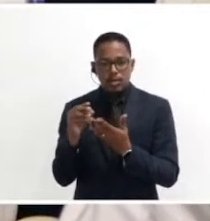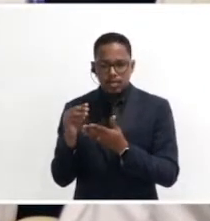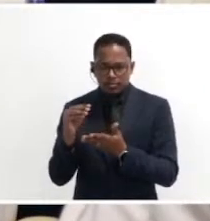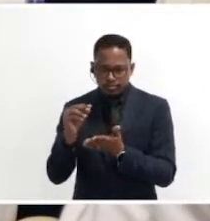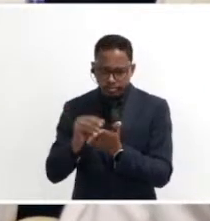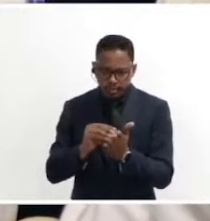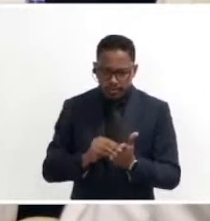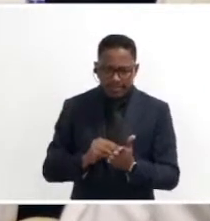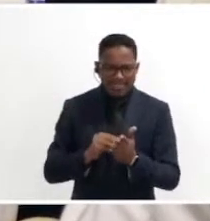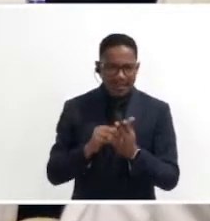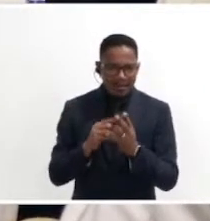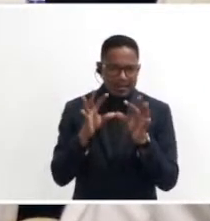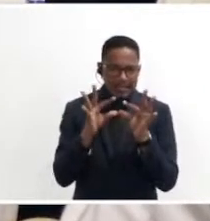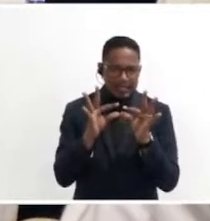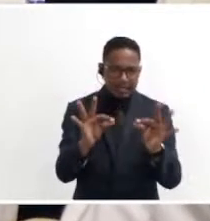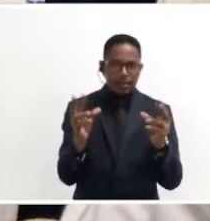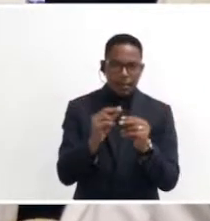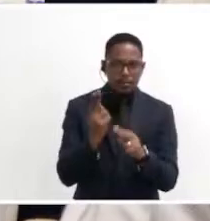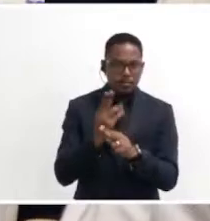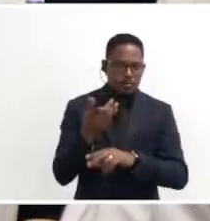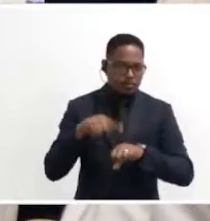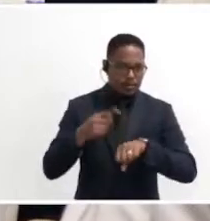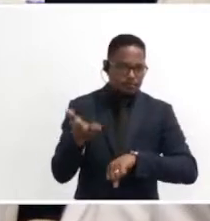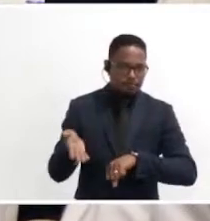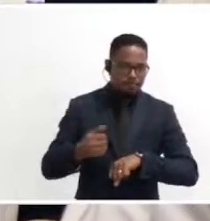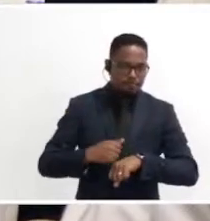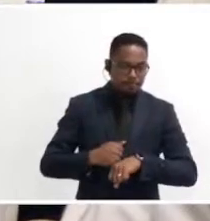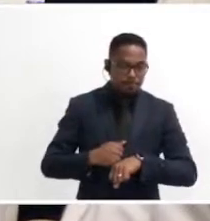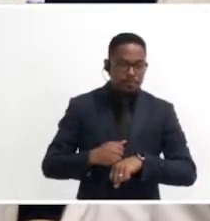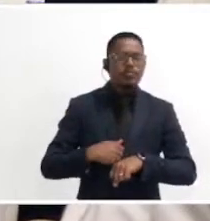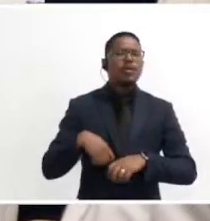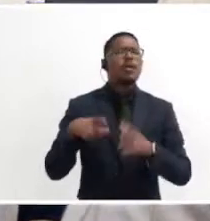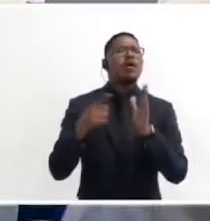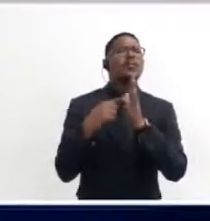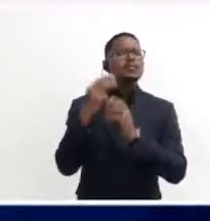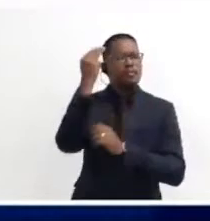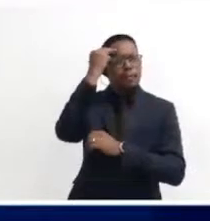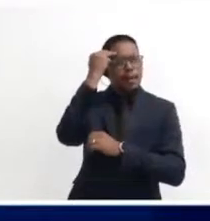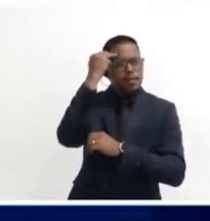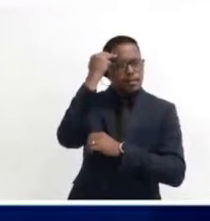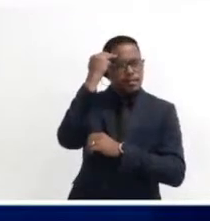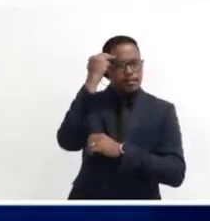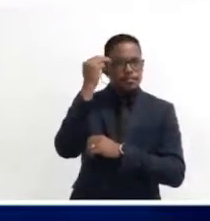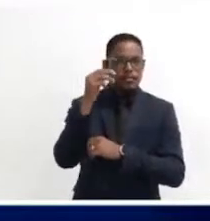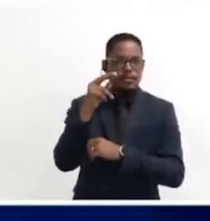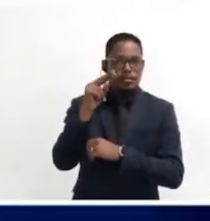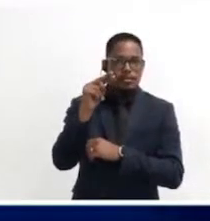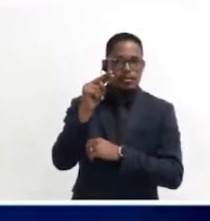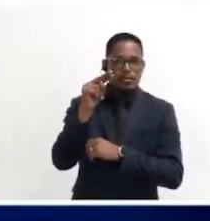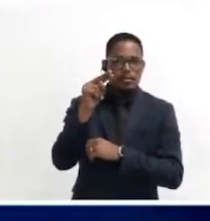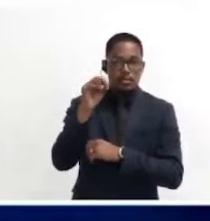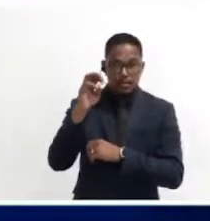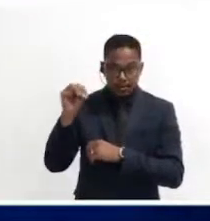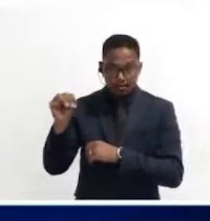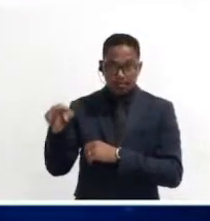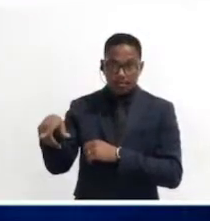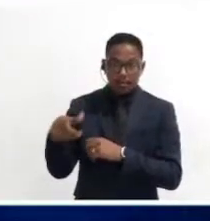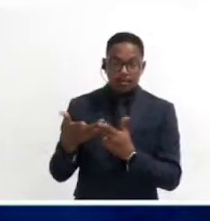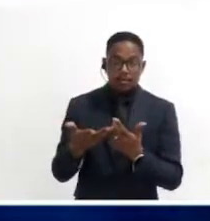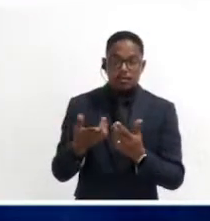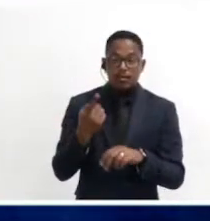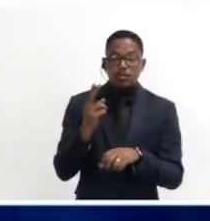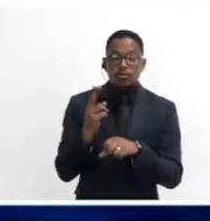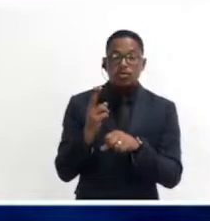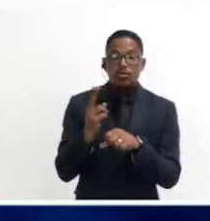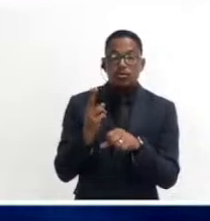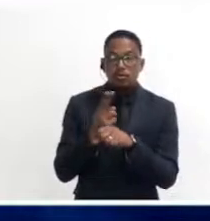And then oftentimes in memory, especially in NAND, as I was saying, you also have chip-to-chip bonds. So you can see